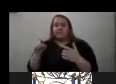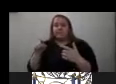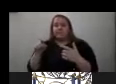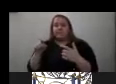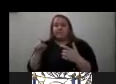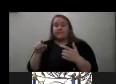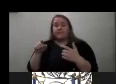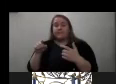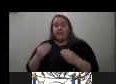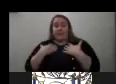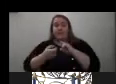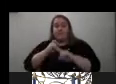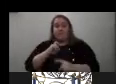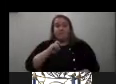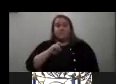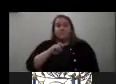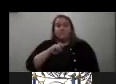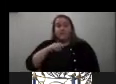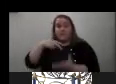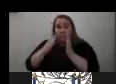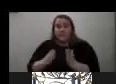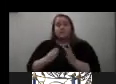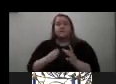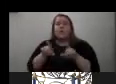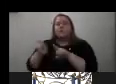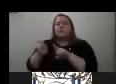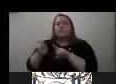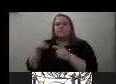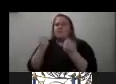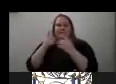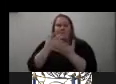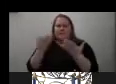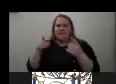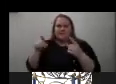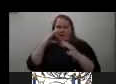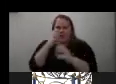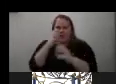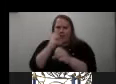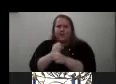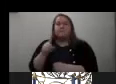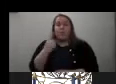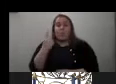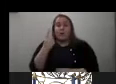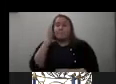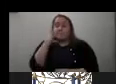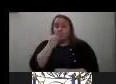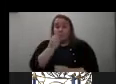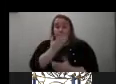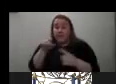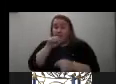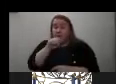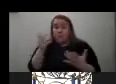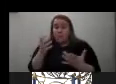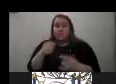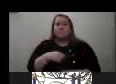man of many passions and also loved all kinds of beautiful things, and one of them was jewelry. And